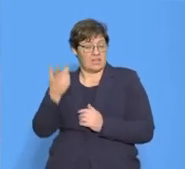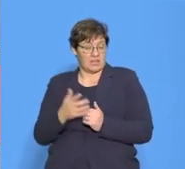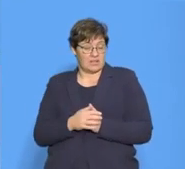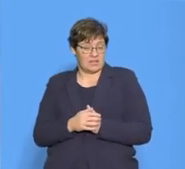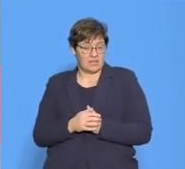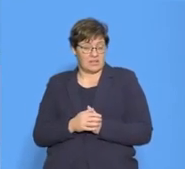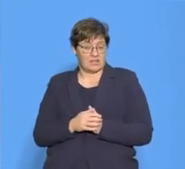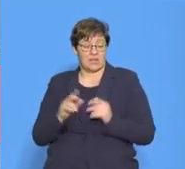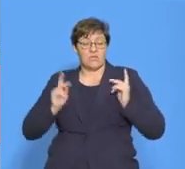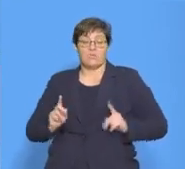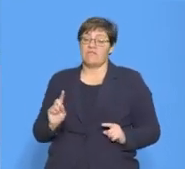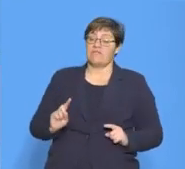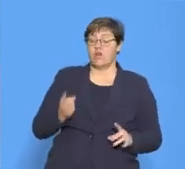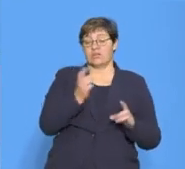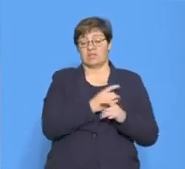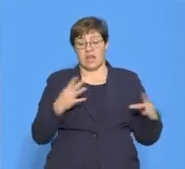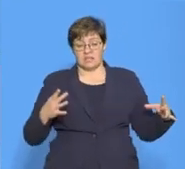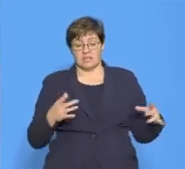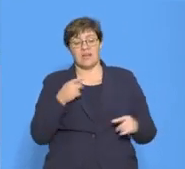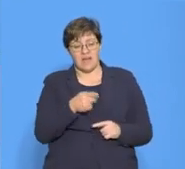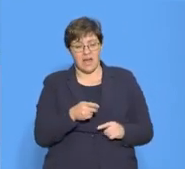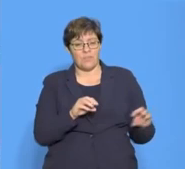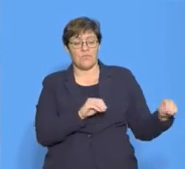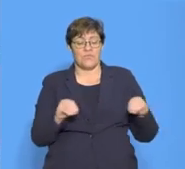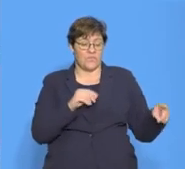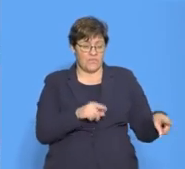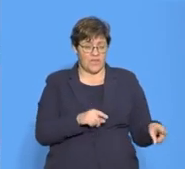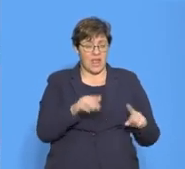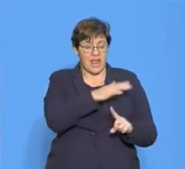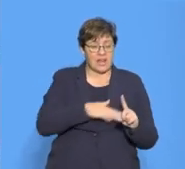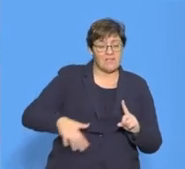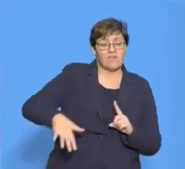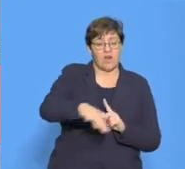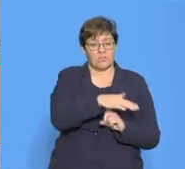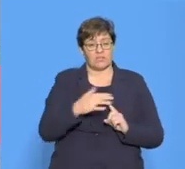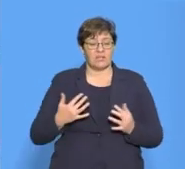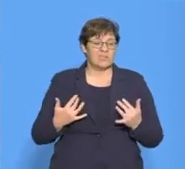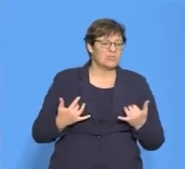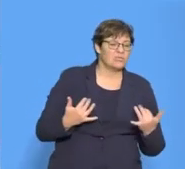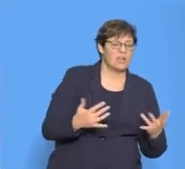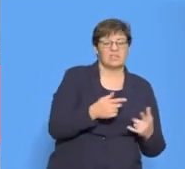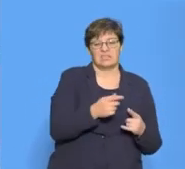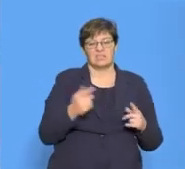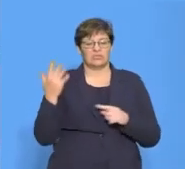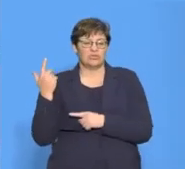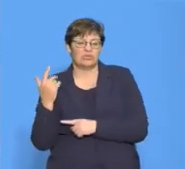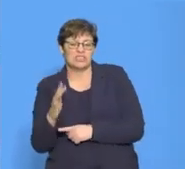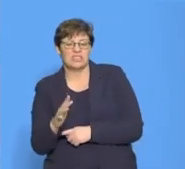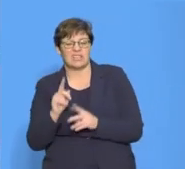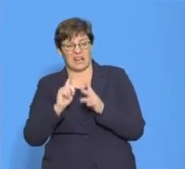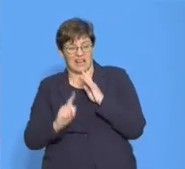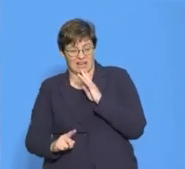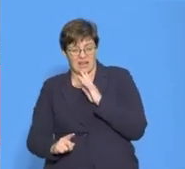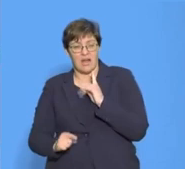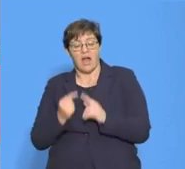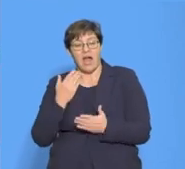can imagine, when humans first started with bipedal movement, the environment was grassland with trees